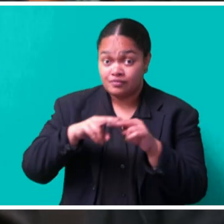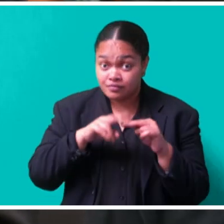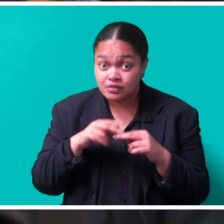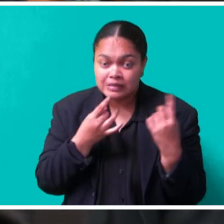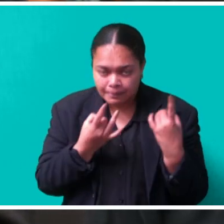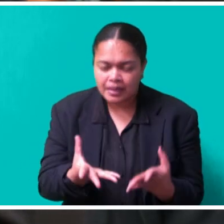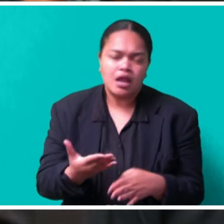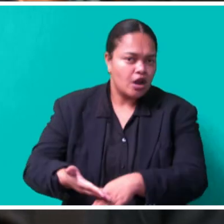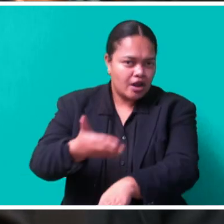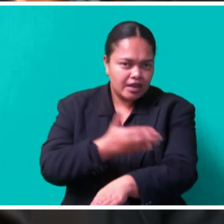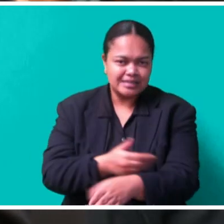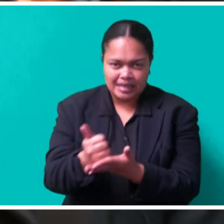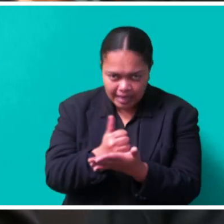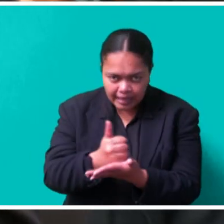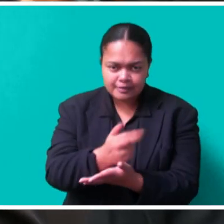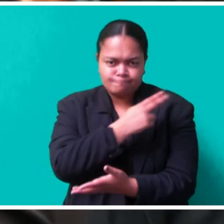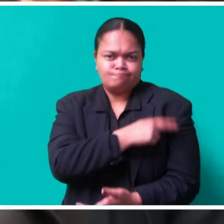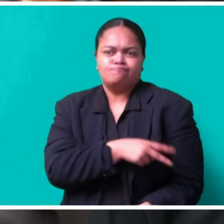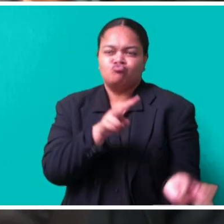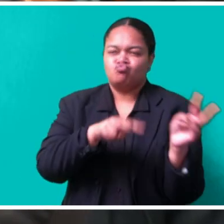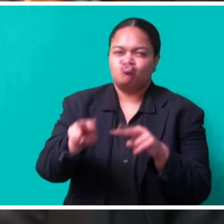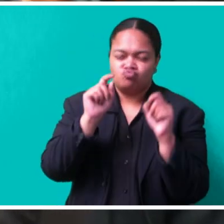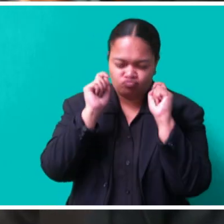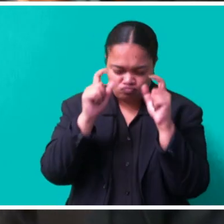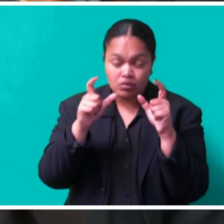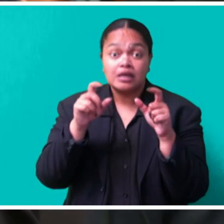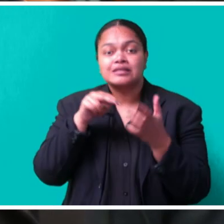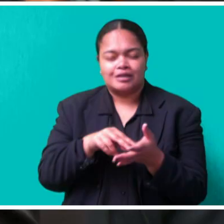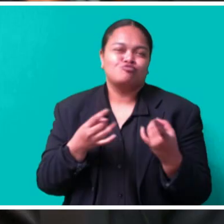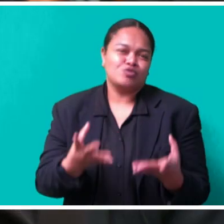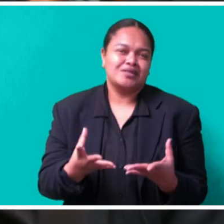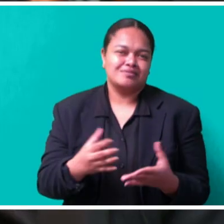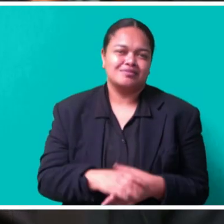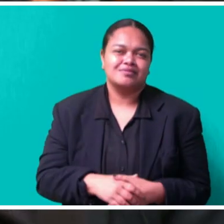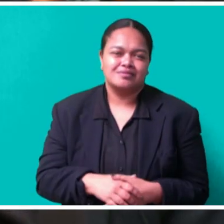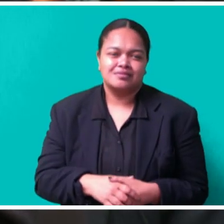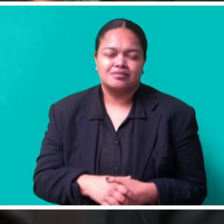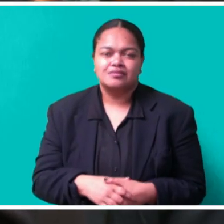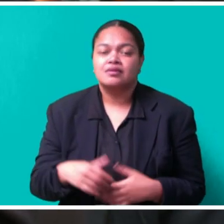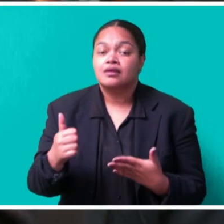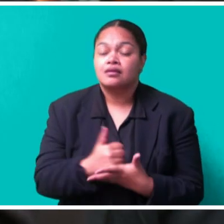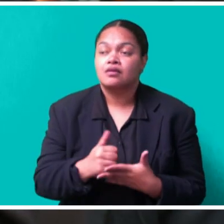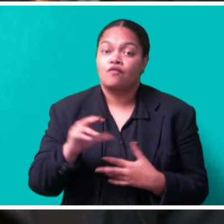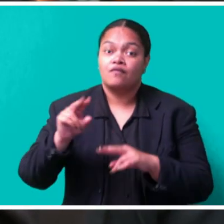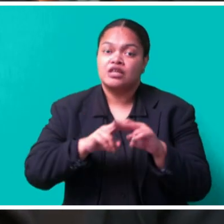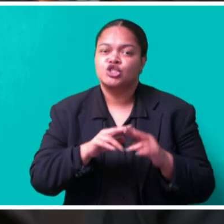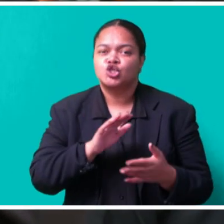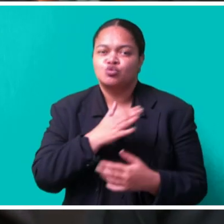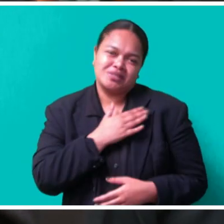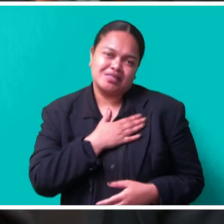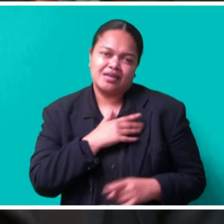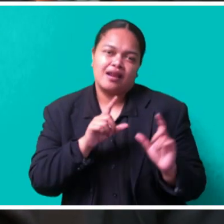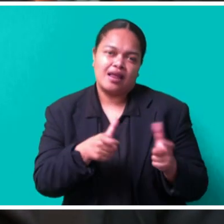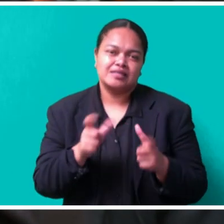early, acting responsibility, and standing ready to respond in the national interest through the activation of the Fiji humanitarian cluster